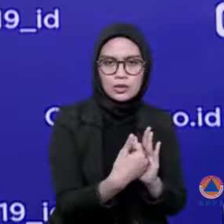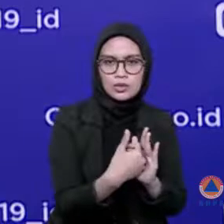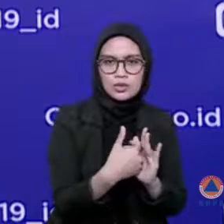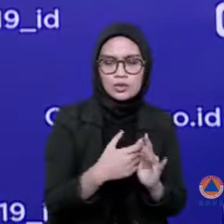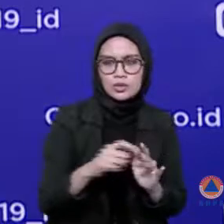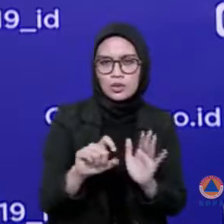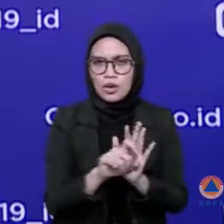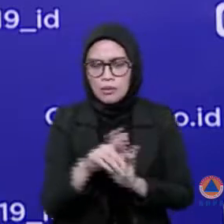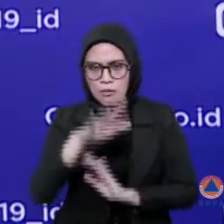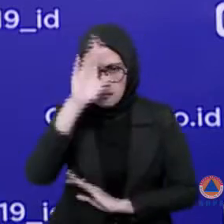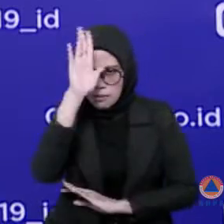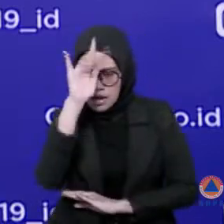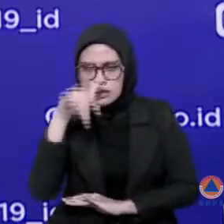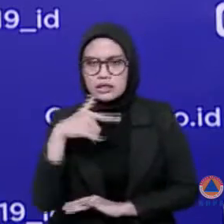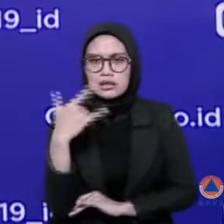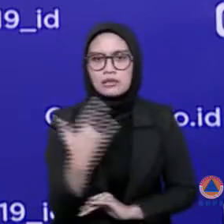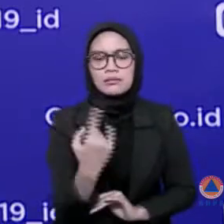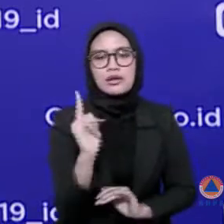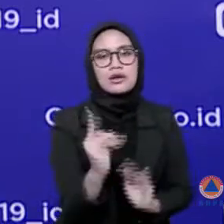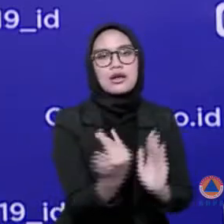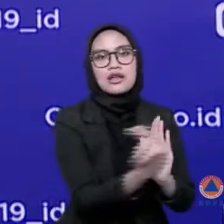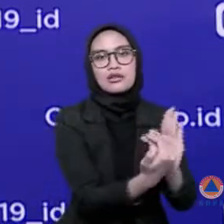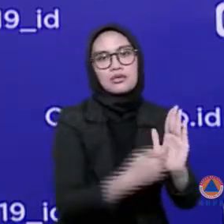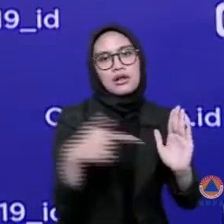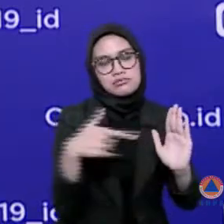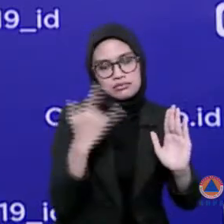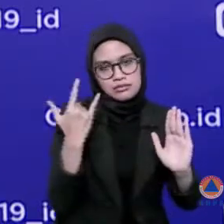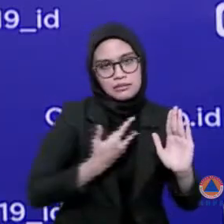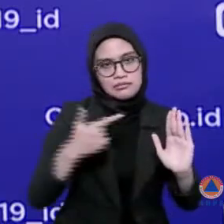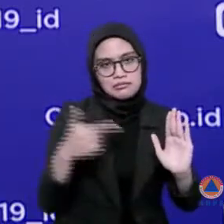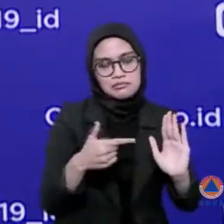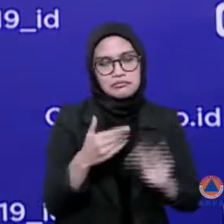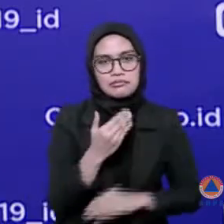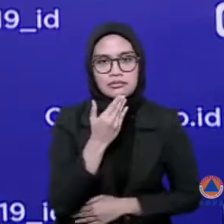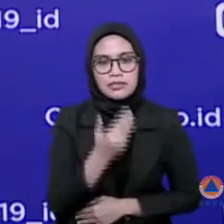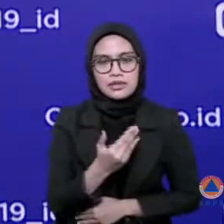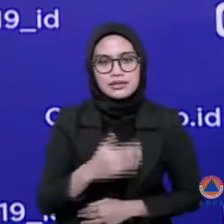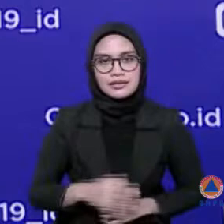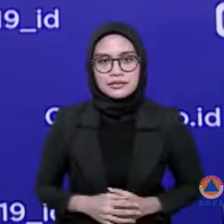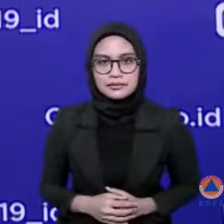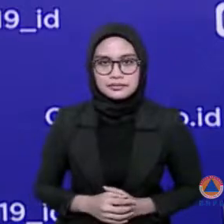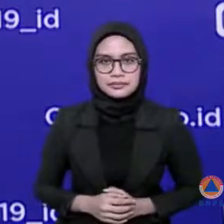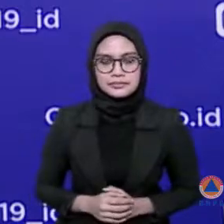we want to make sure that they are healthy. Thank you.